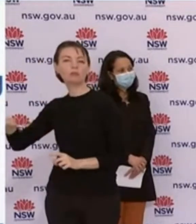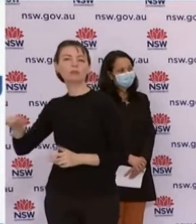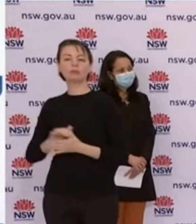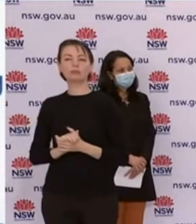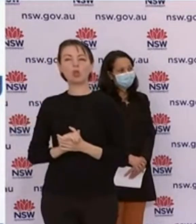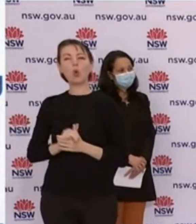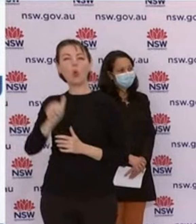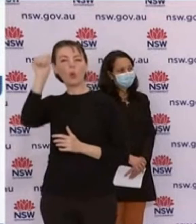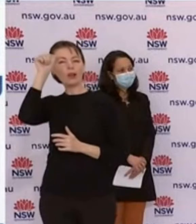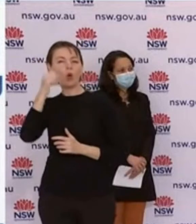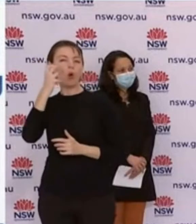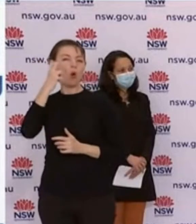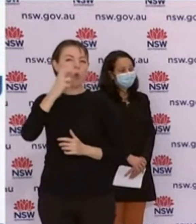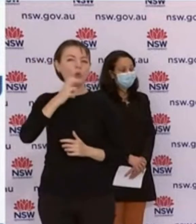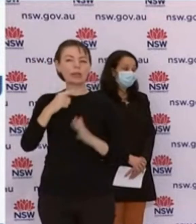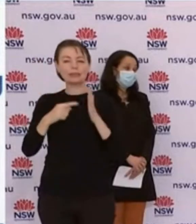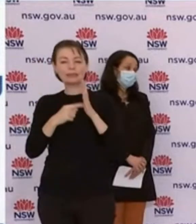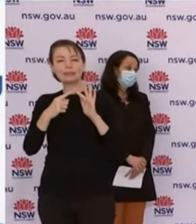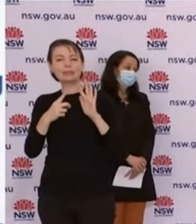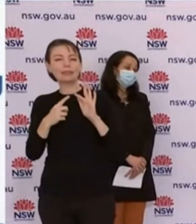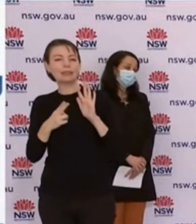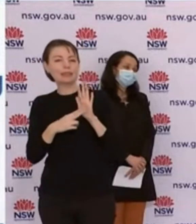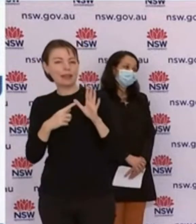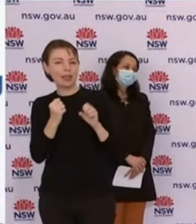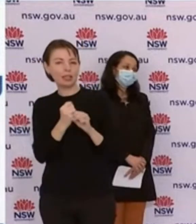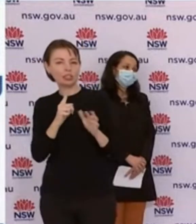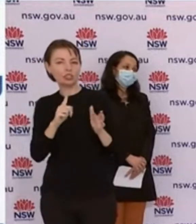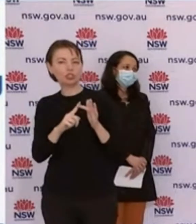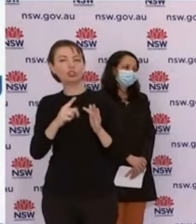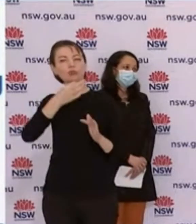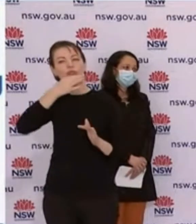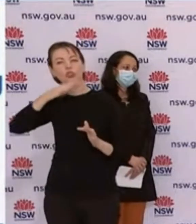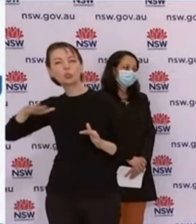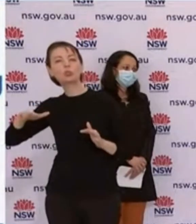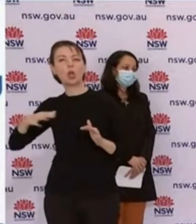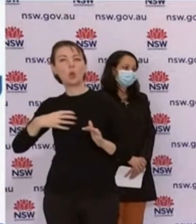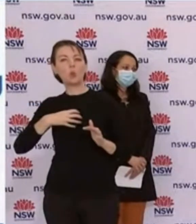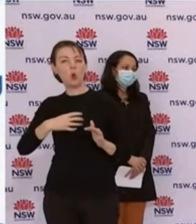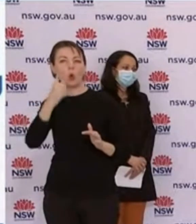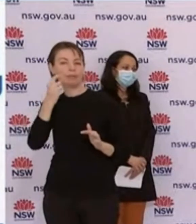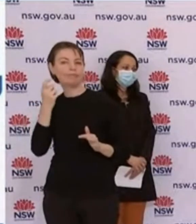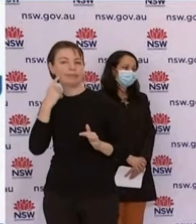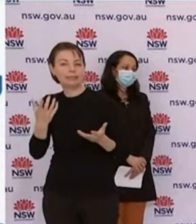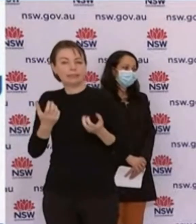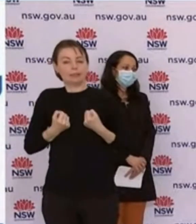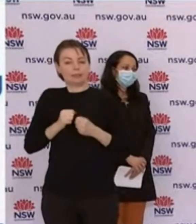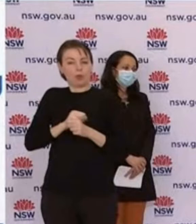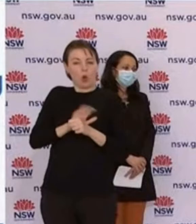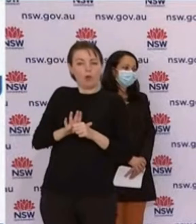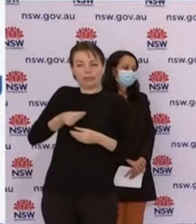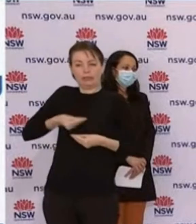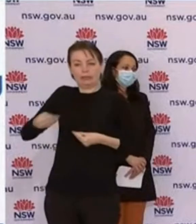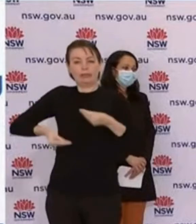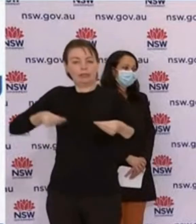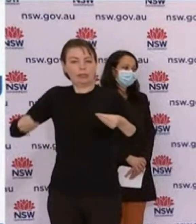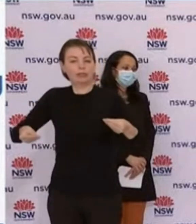older adolescents are more susceptible to the disease, but we've also seen very low rates, and I want to stress this from a medical perspective,